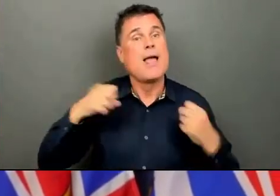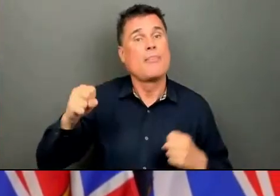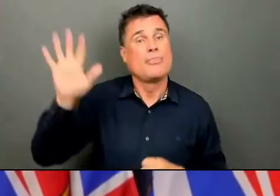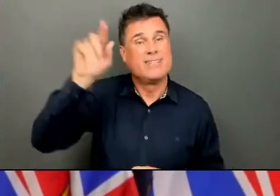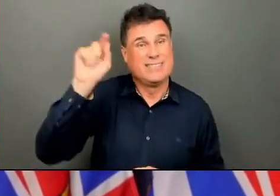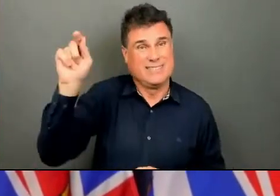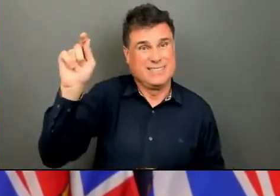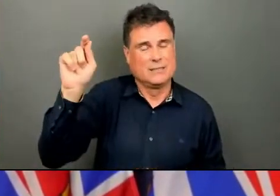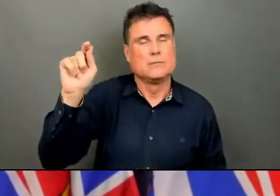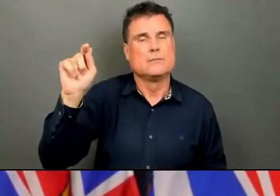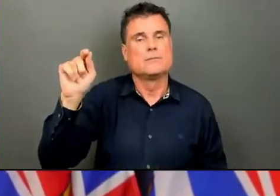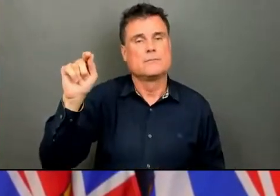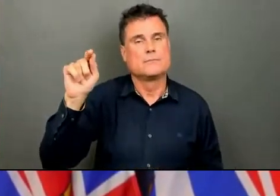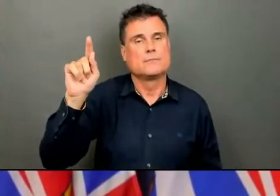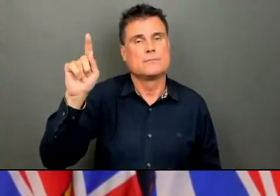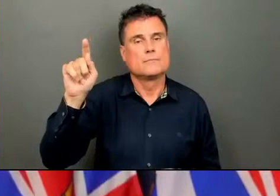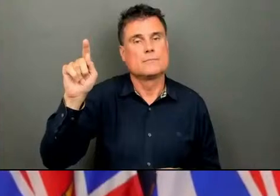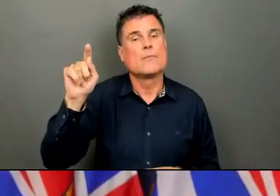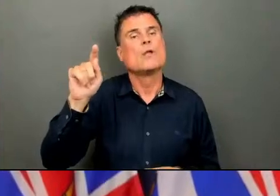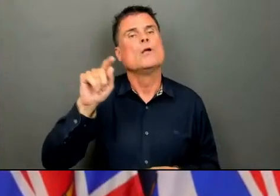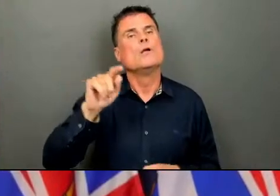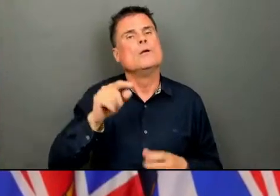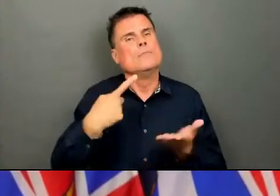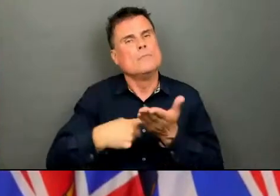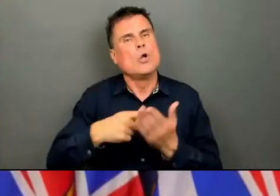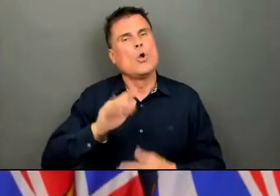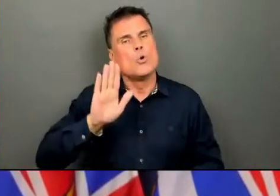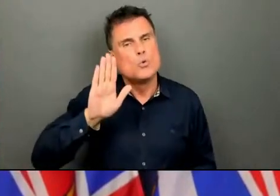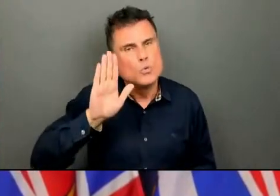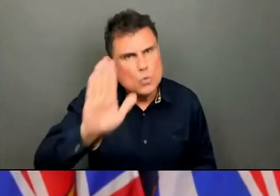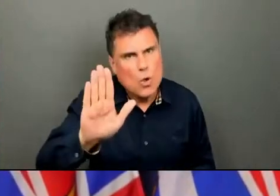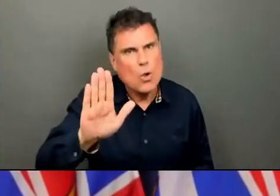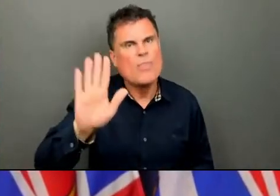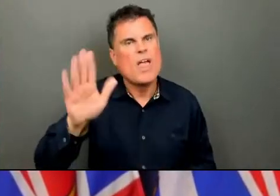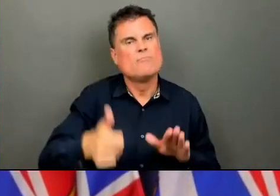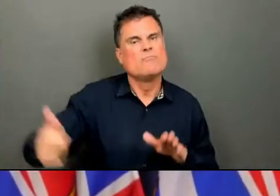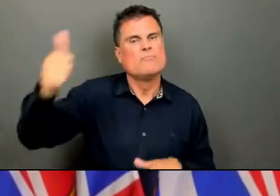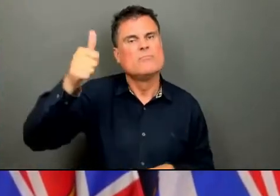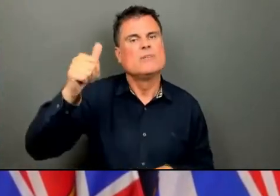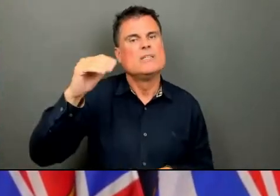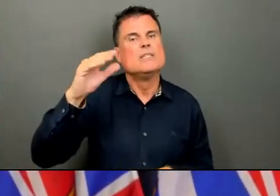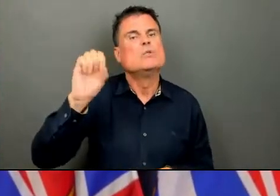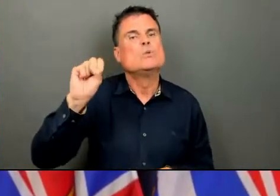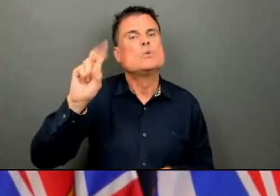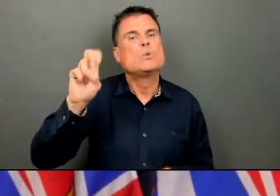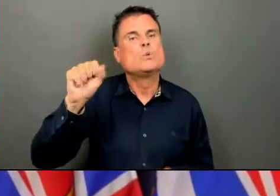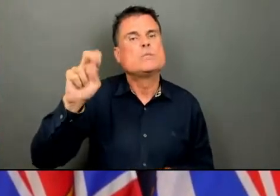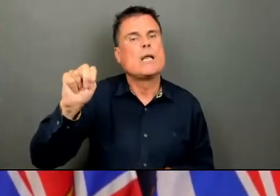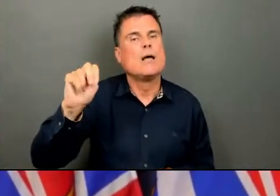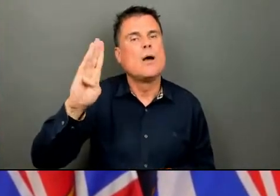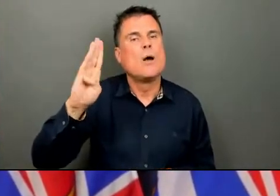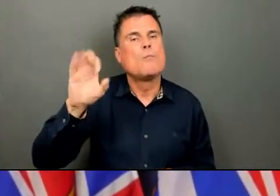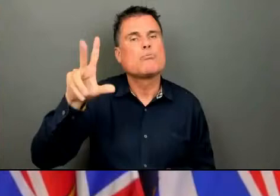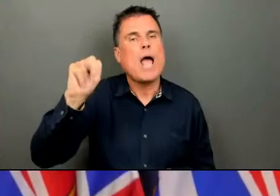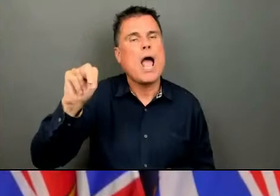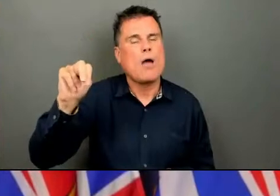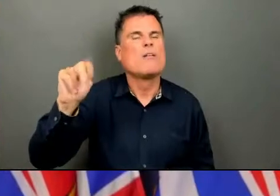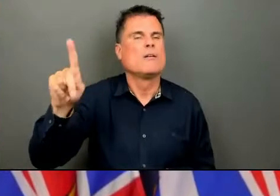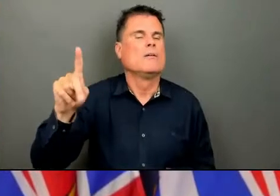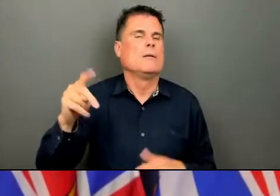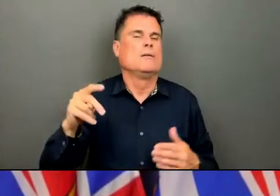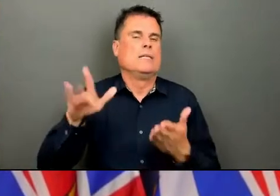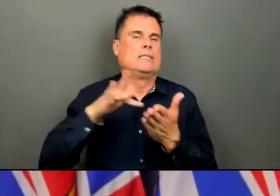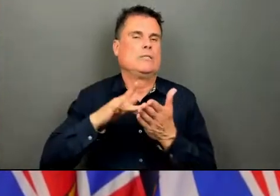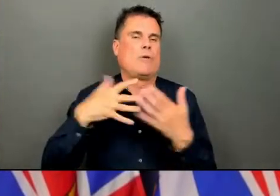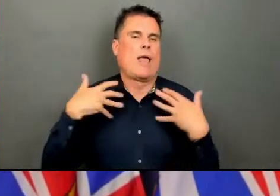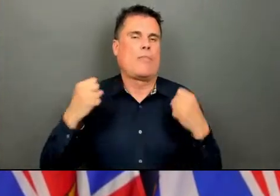talking to the CEO Susan Brown and the team there, is making a very significant effort to do, especially focusing on first doses and